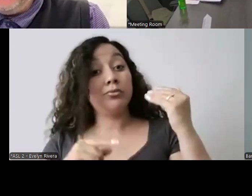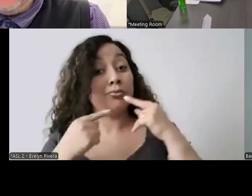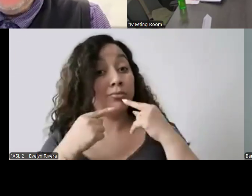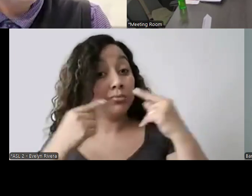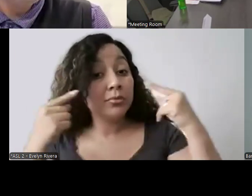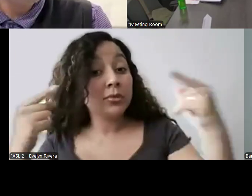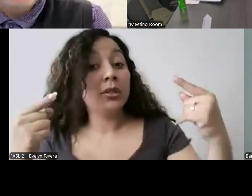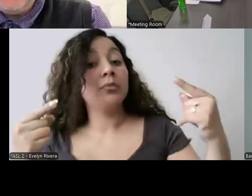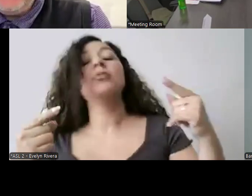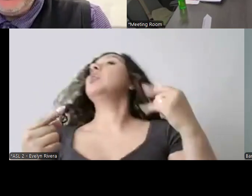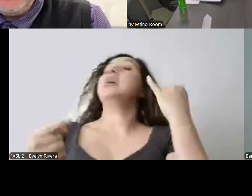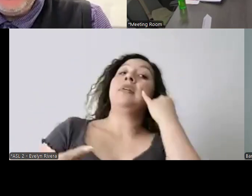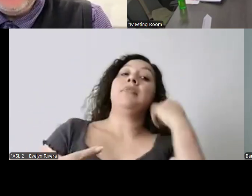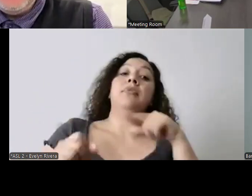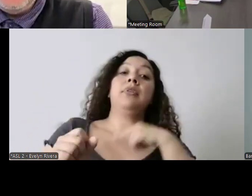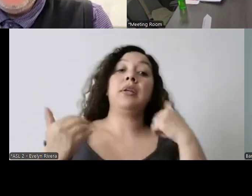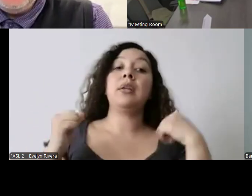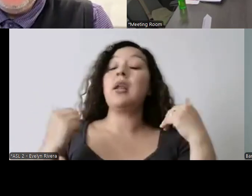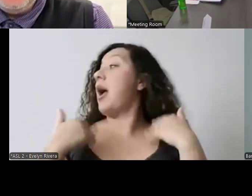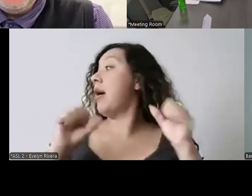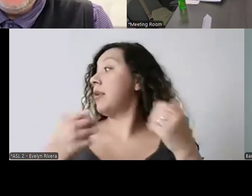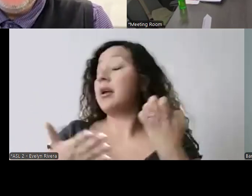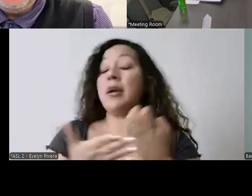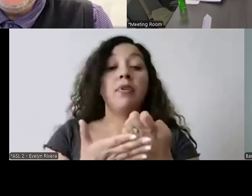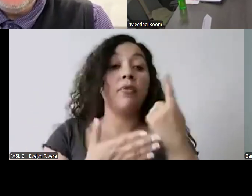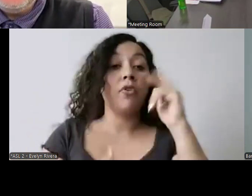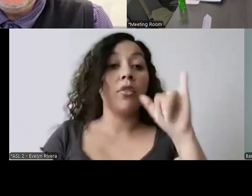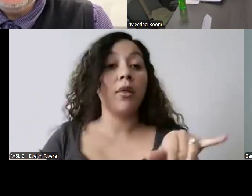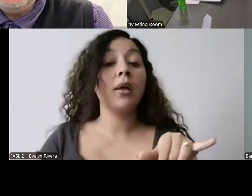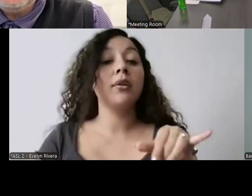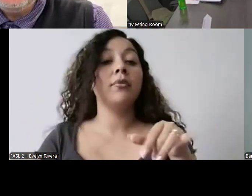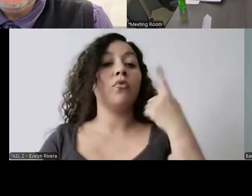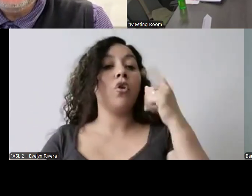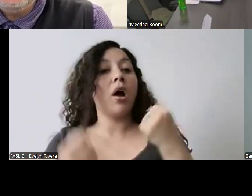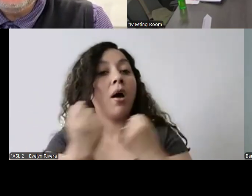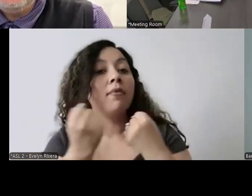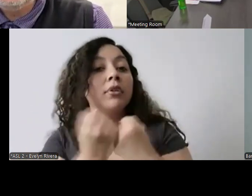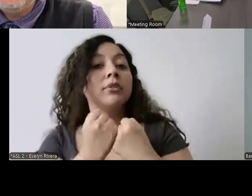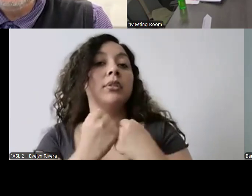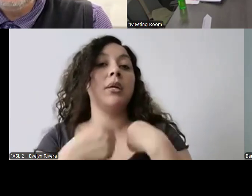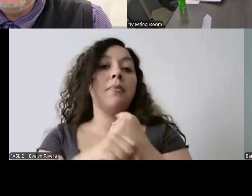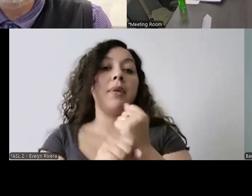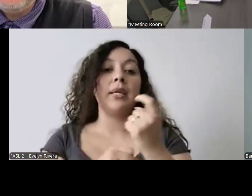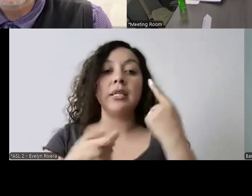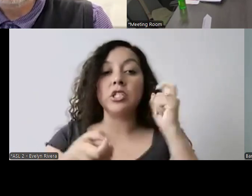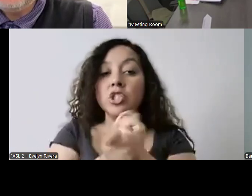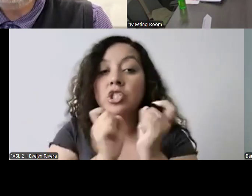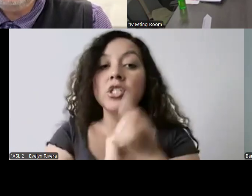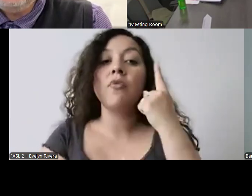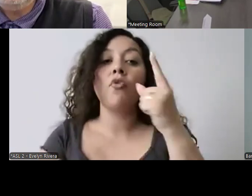that, it would really be a powerful tool for advocacy for making changes to the BHSA going